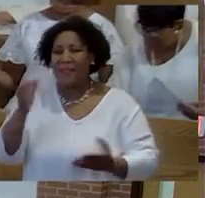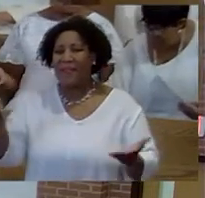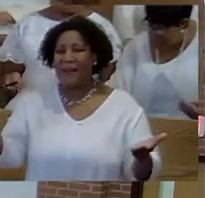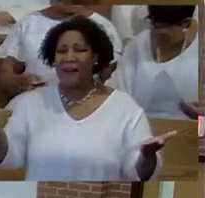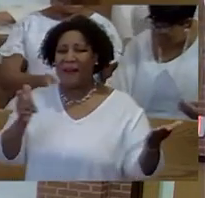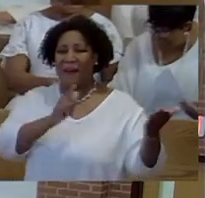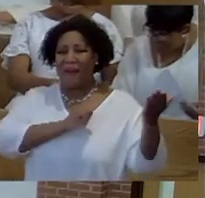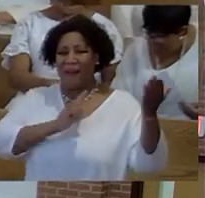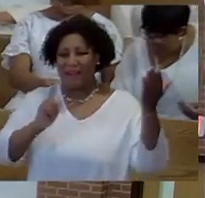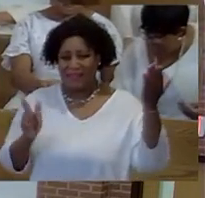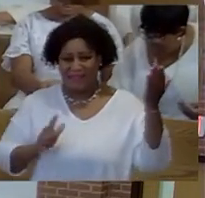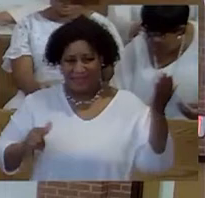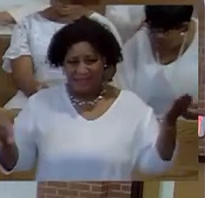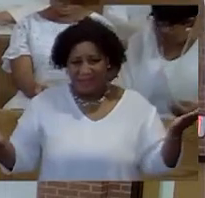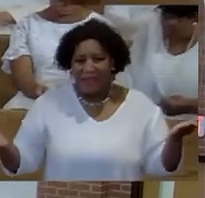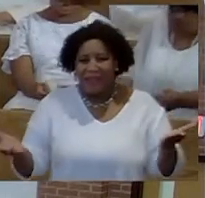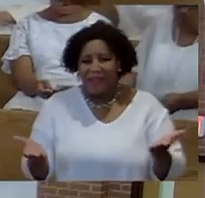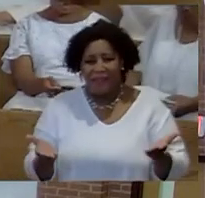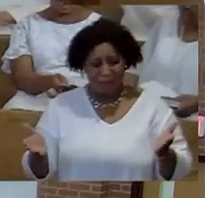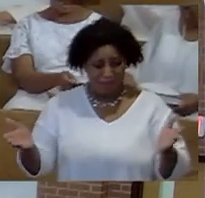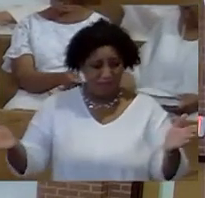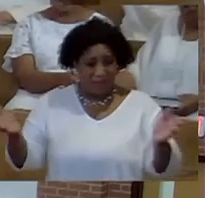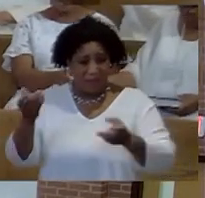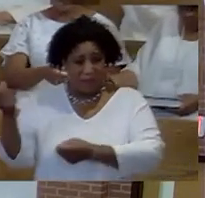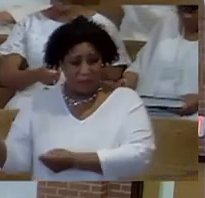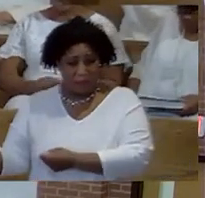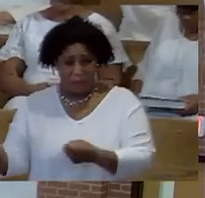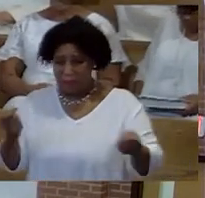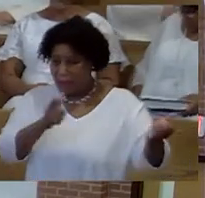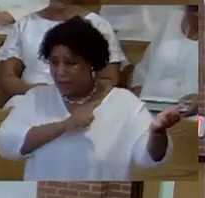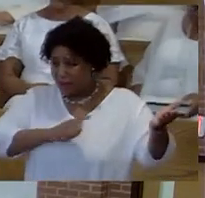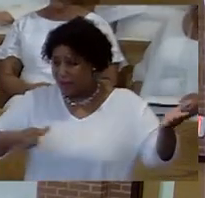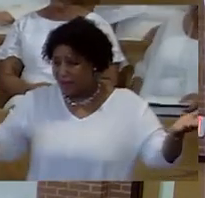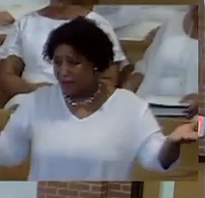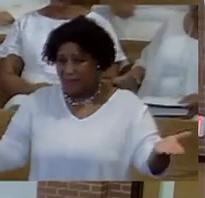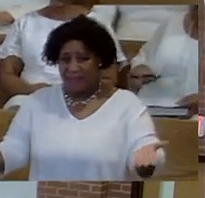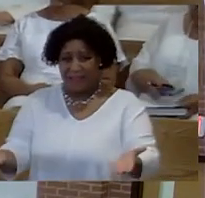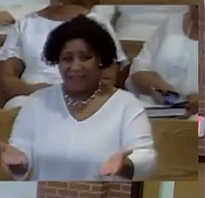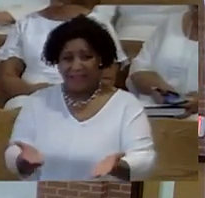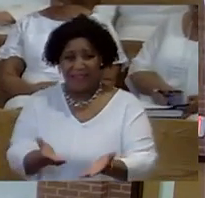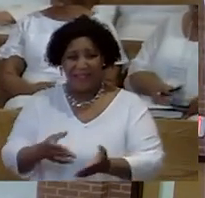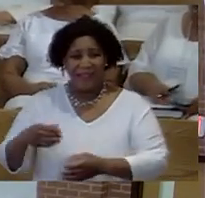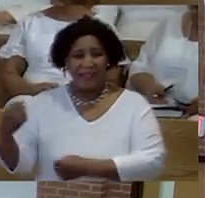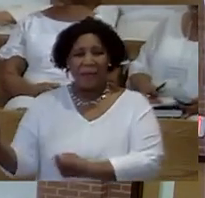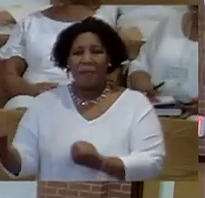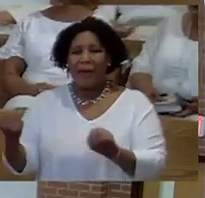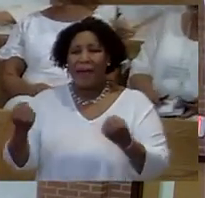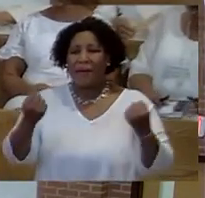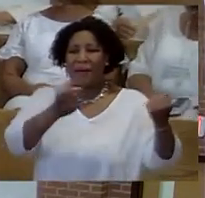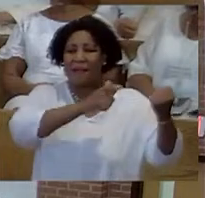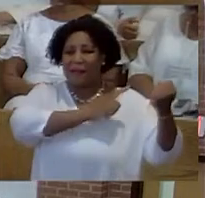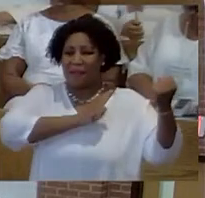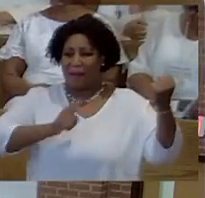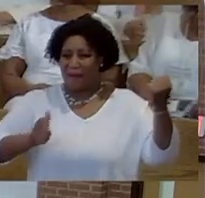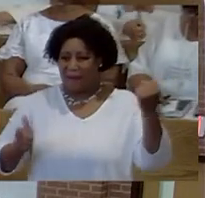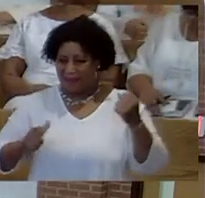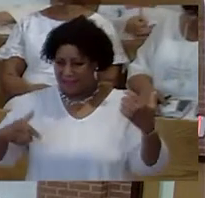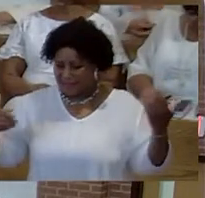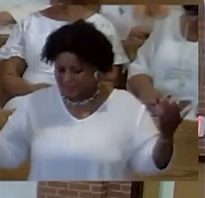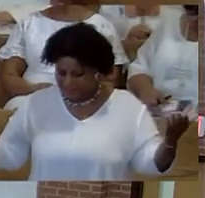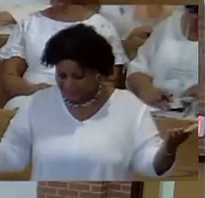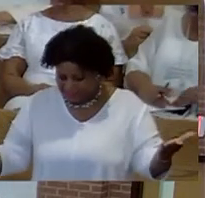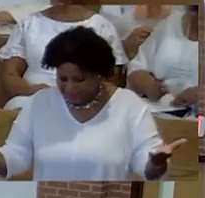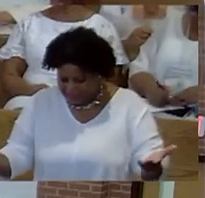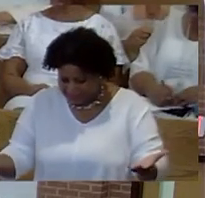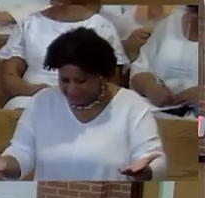the Lord is here. The power of the Lord is here. The power of the Lord